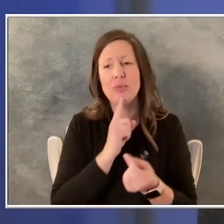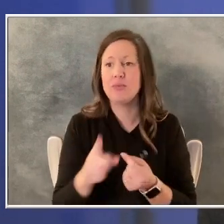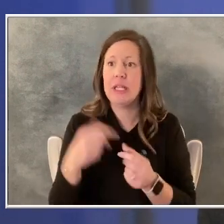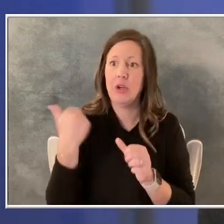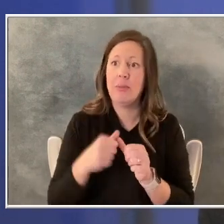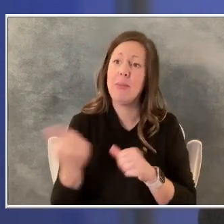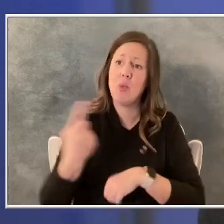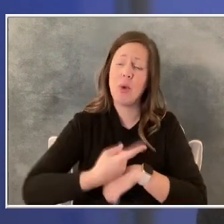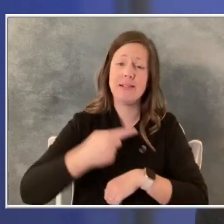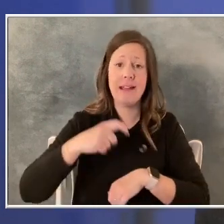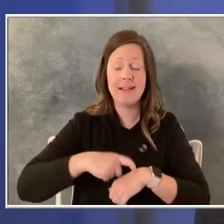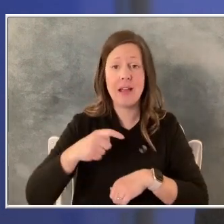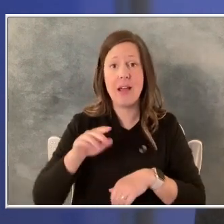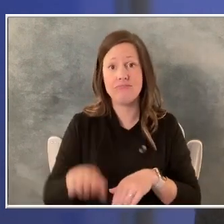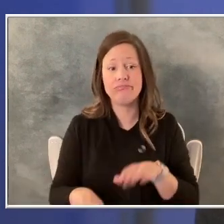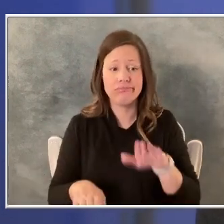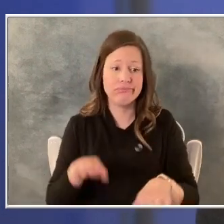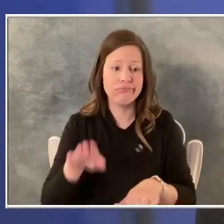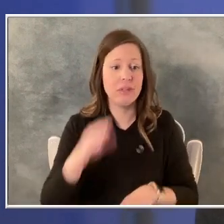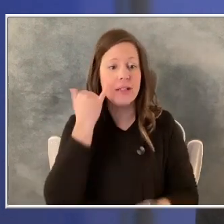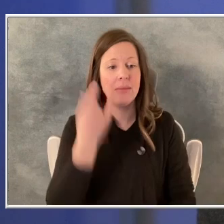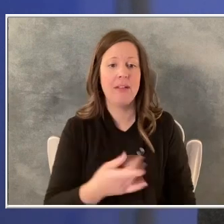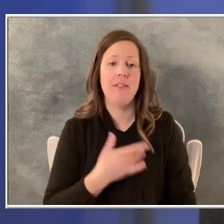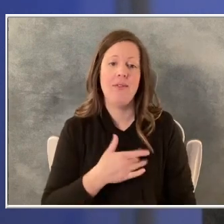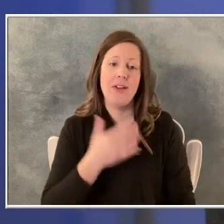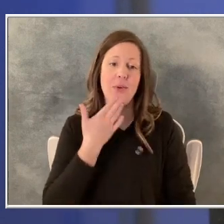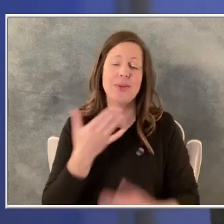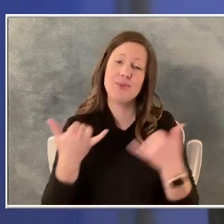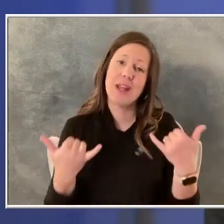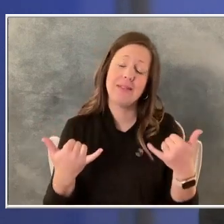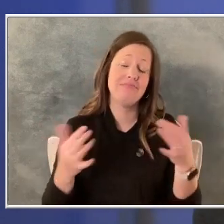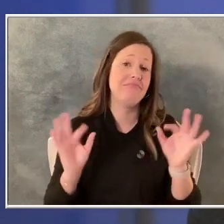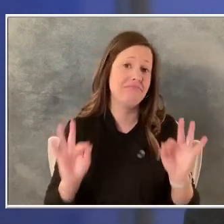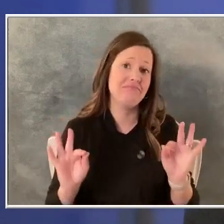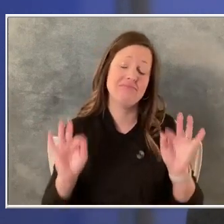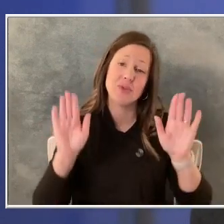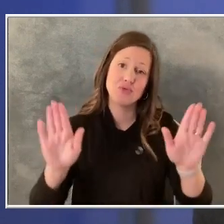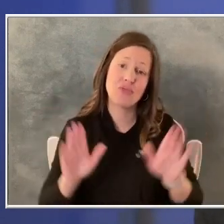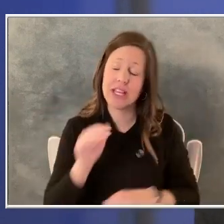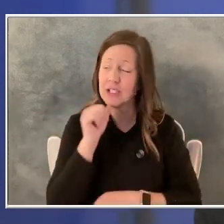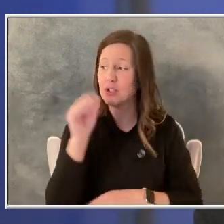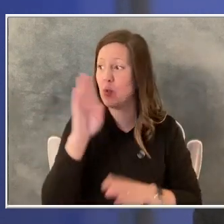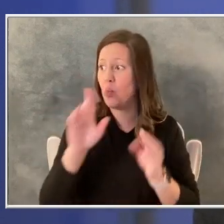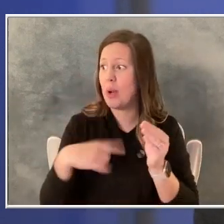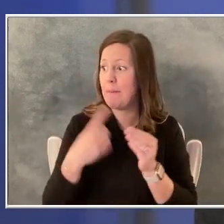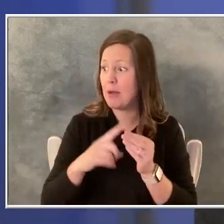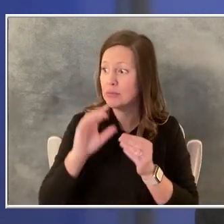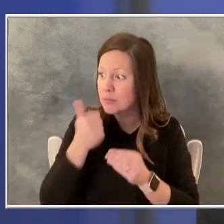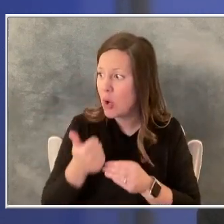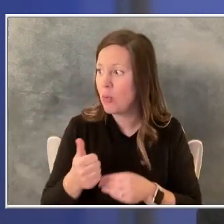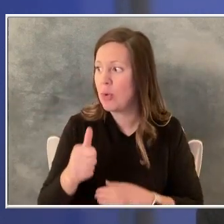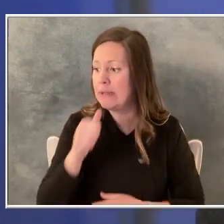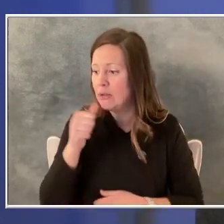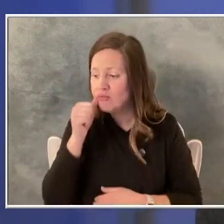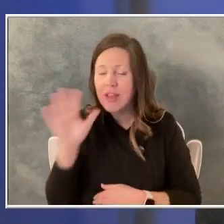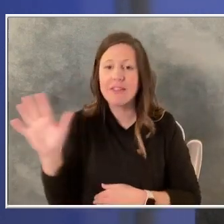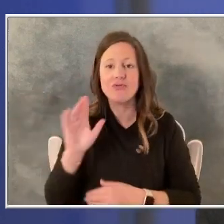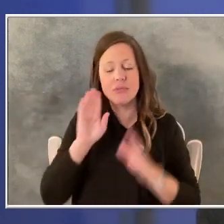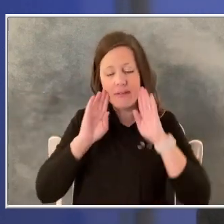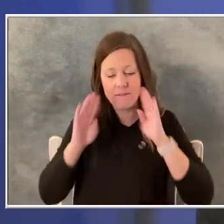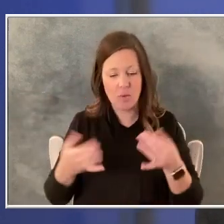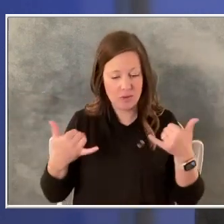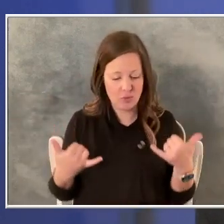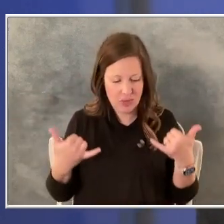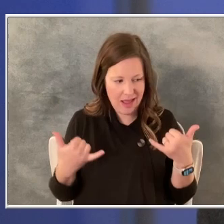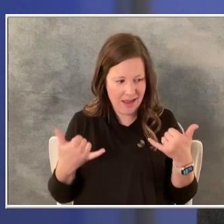And, if you feel good today, that's great. Don't worry about yesterday and don't worry about tomorrow. Just live in the moment, trust in God,